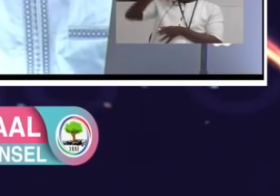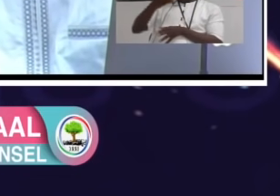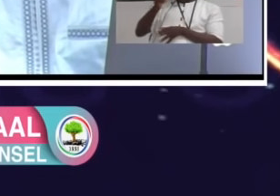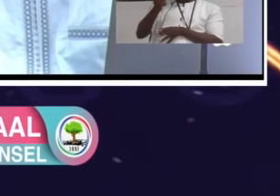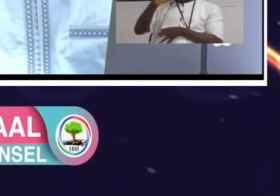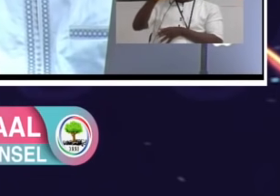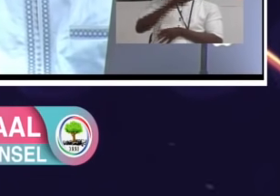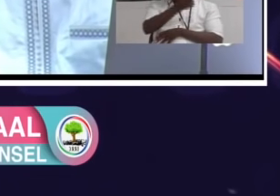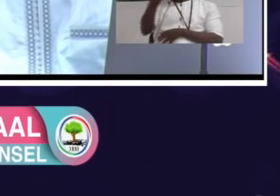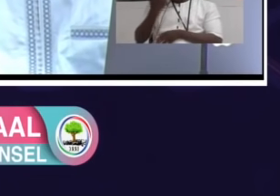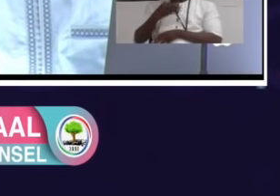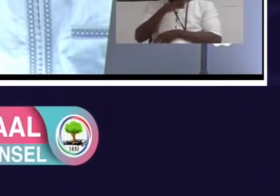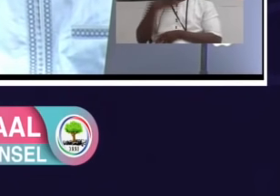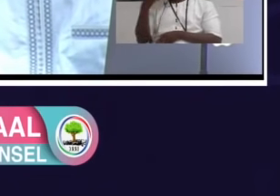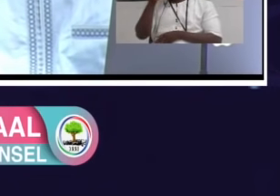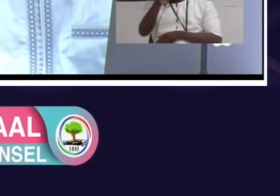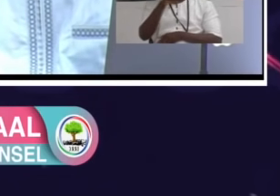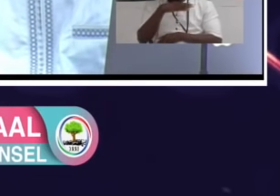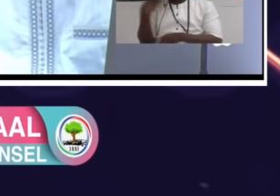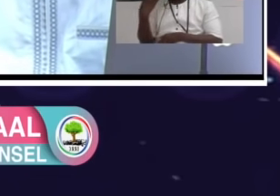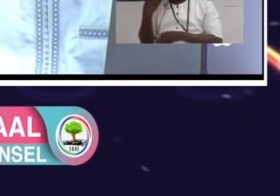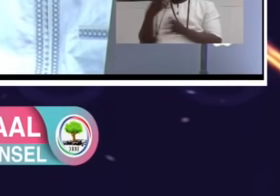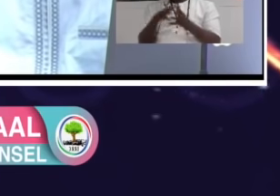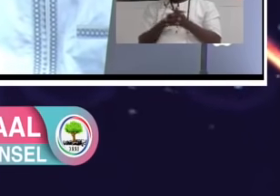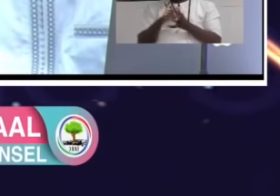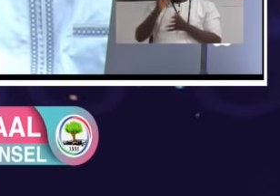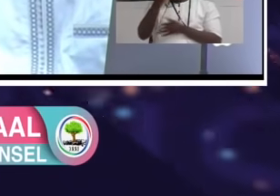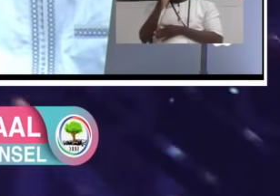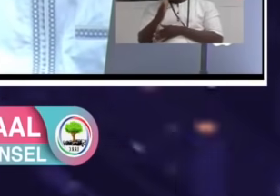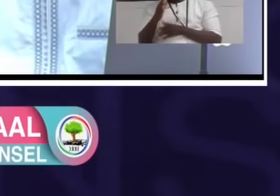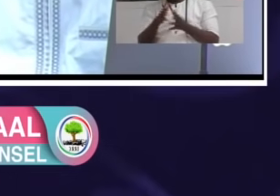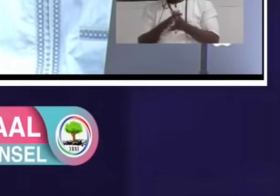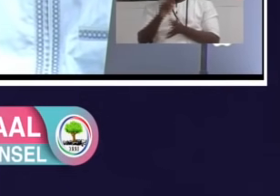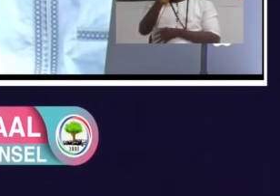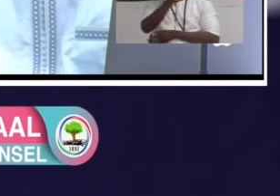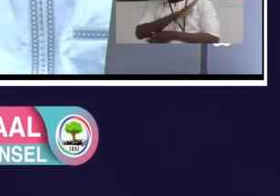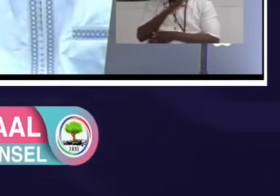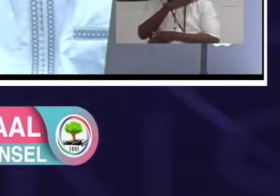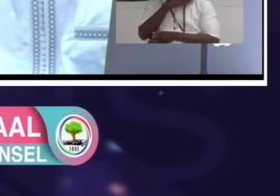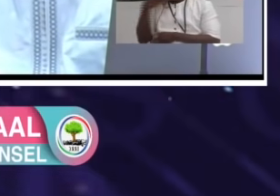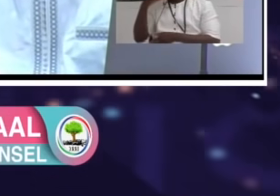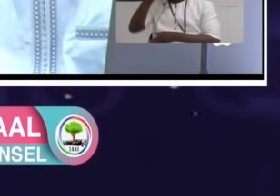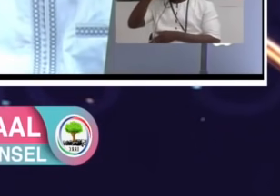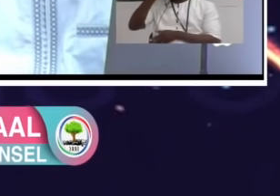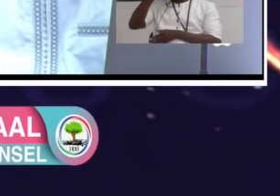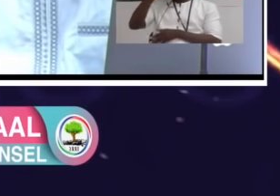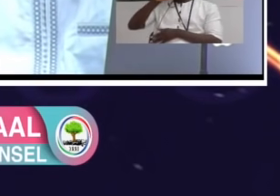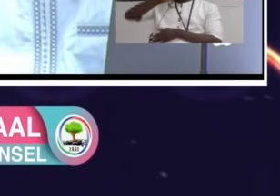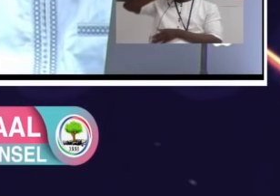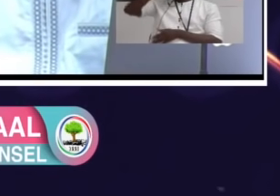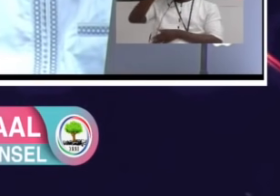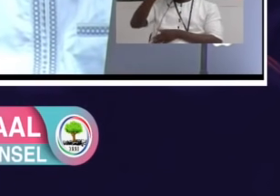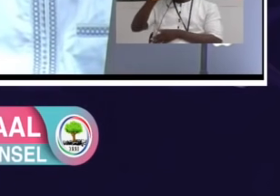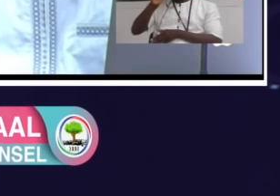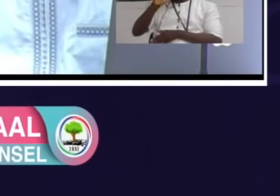ray. You killed Mustafa Koli. Yena ray Mustafa Koli. It's true. You also killed Baba Diop. Yena ray Baba Diop. Degala. It's